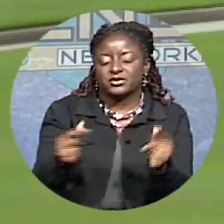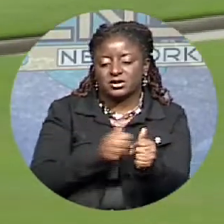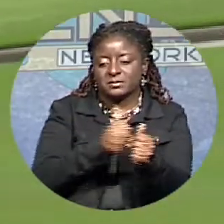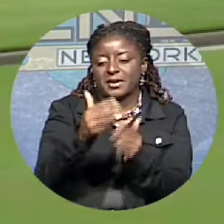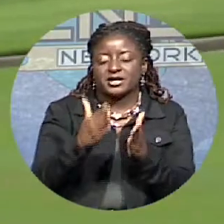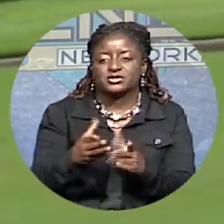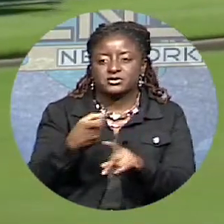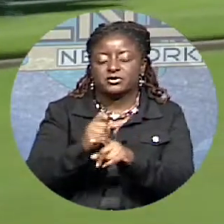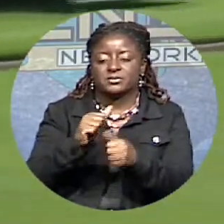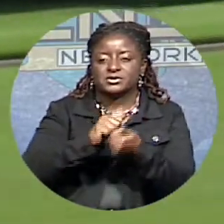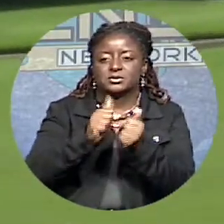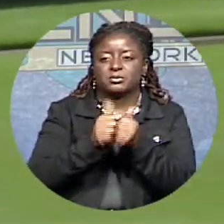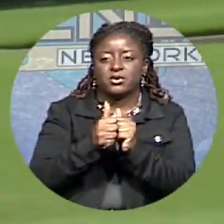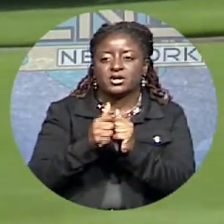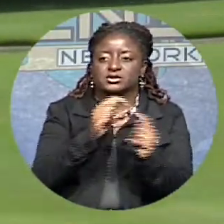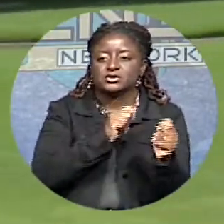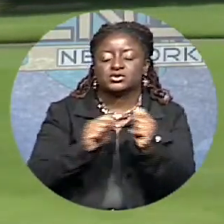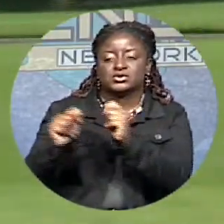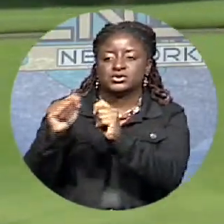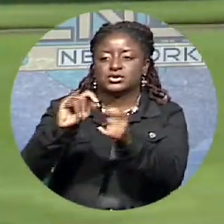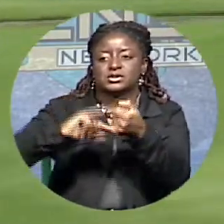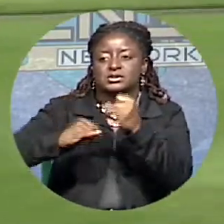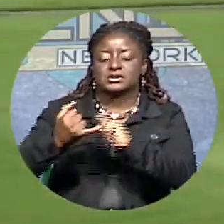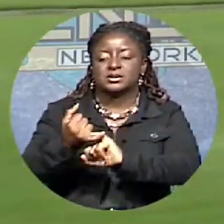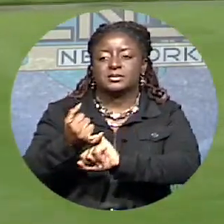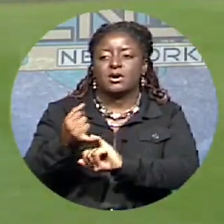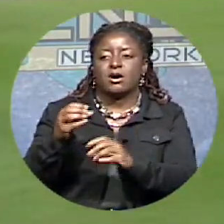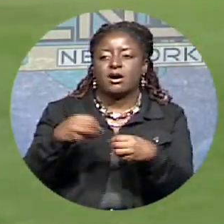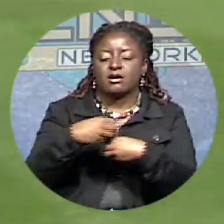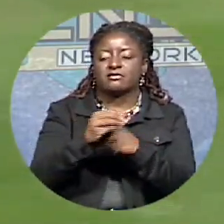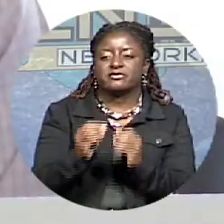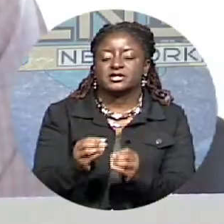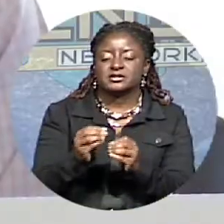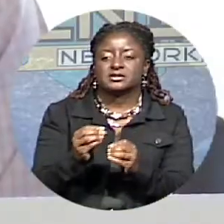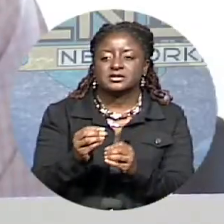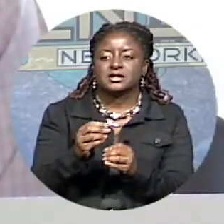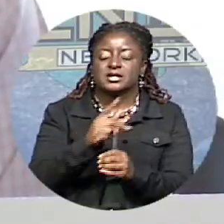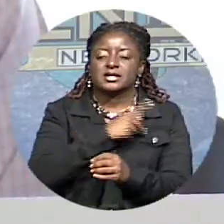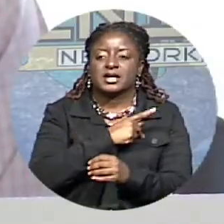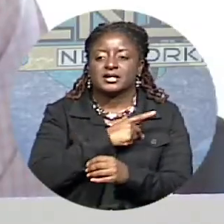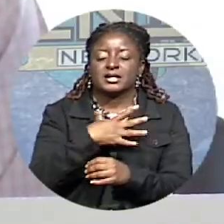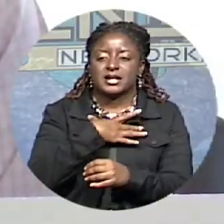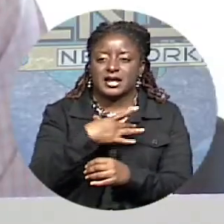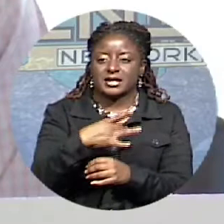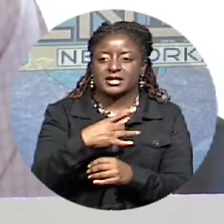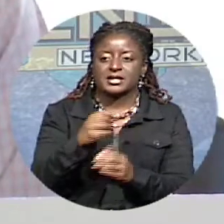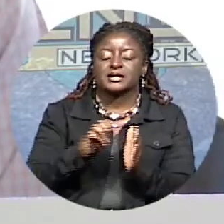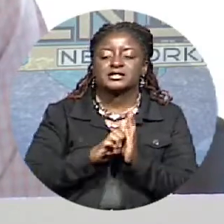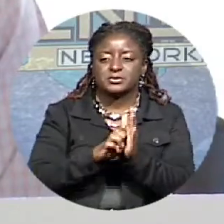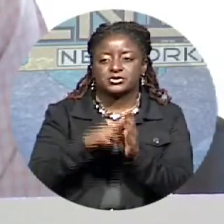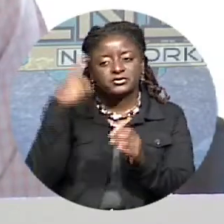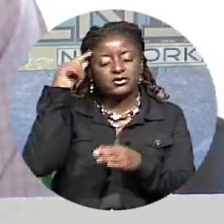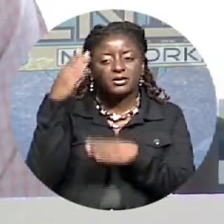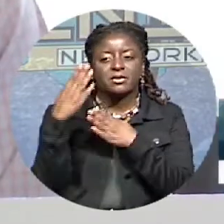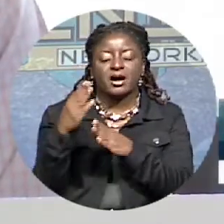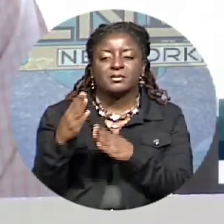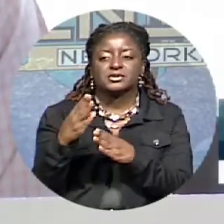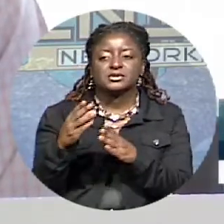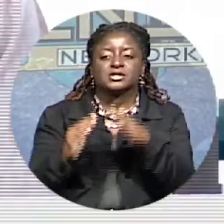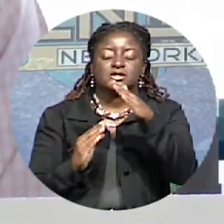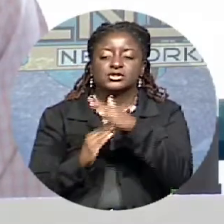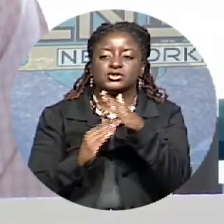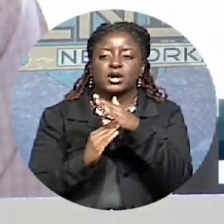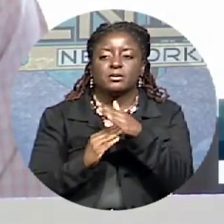Sports Tourism Office, Virginia Kelly, liking the exposure the Bahamas will be getting. The top 140-plus golfers have already signed on